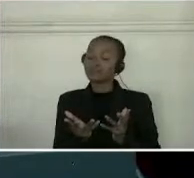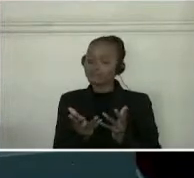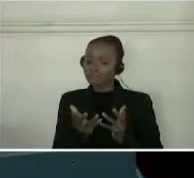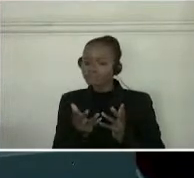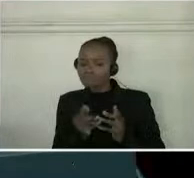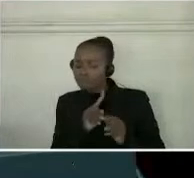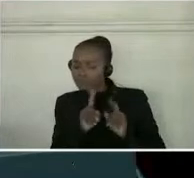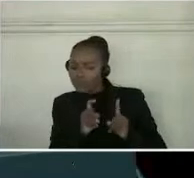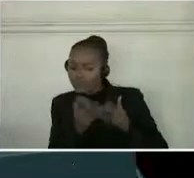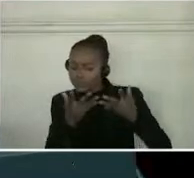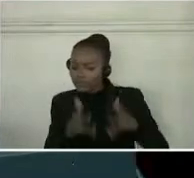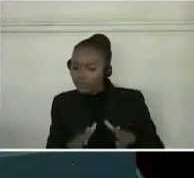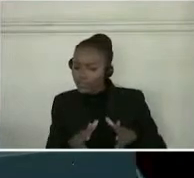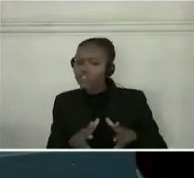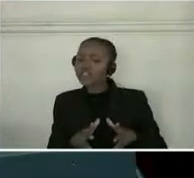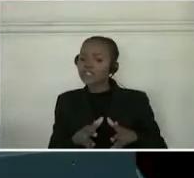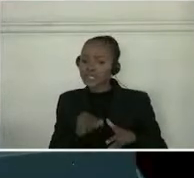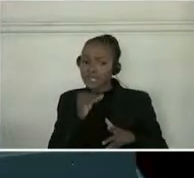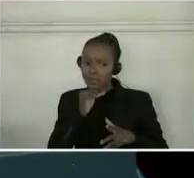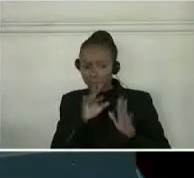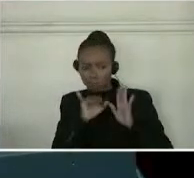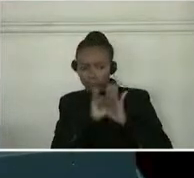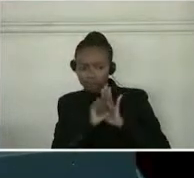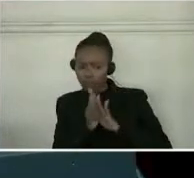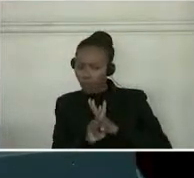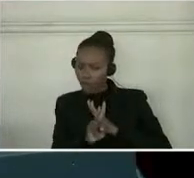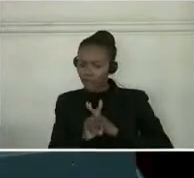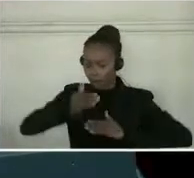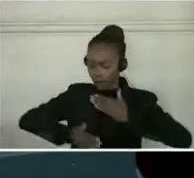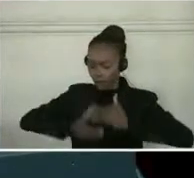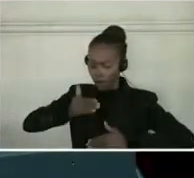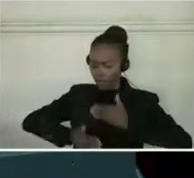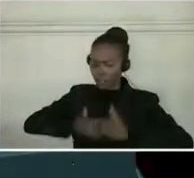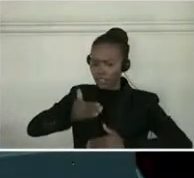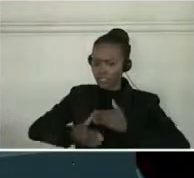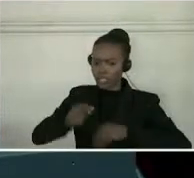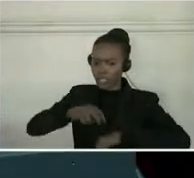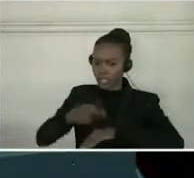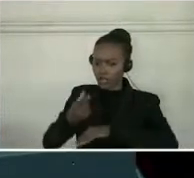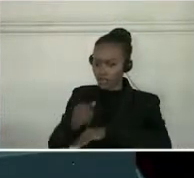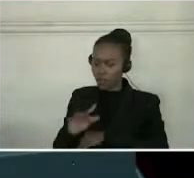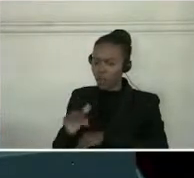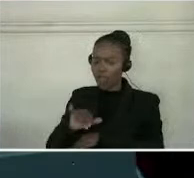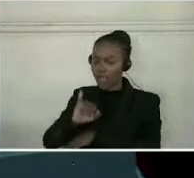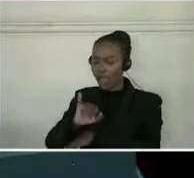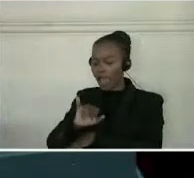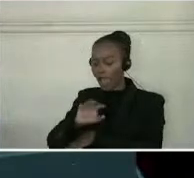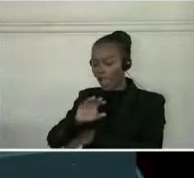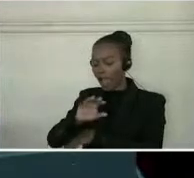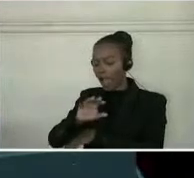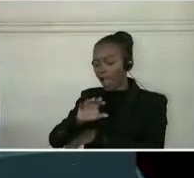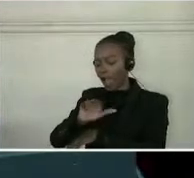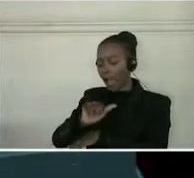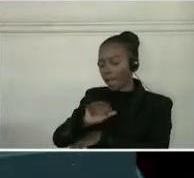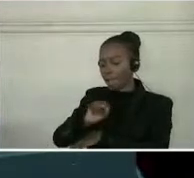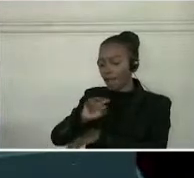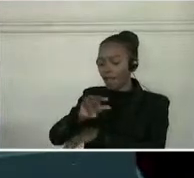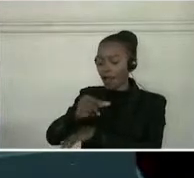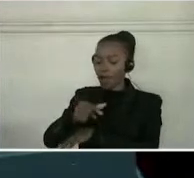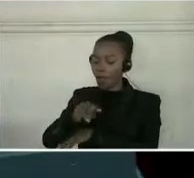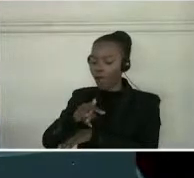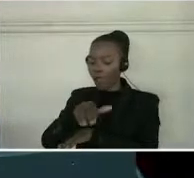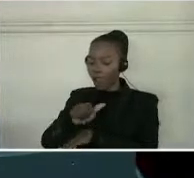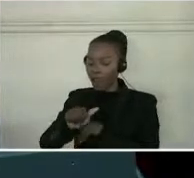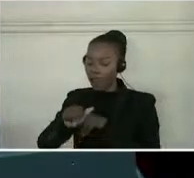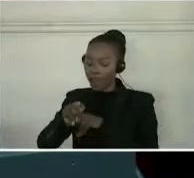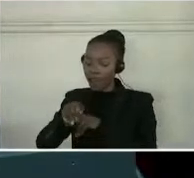repatriate remains of among relatives who were hanged in pretoria in 1957 has